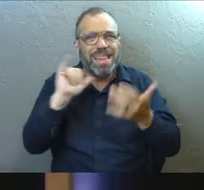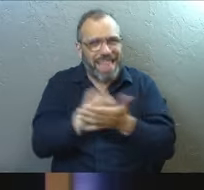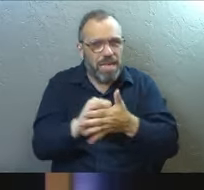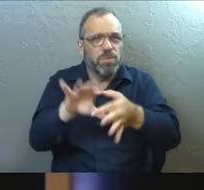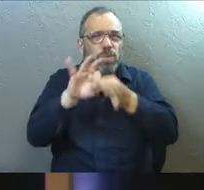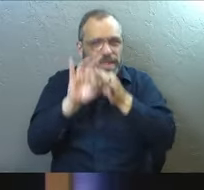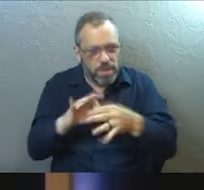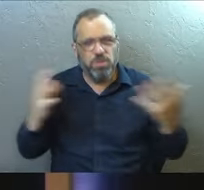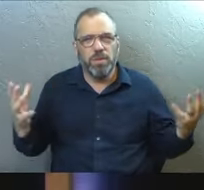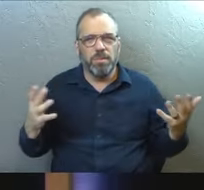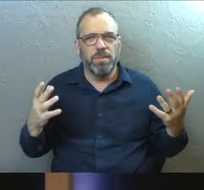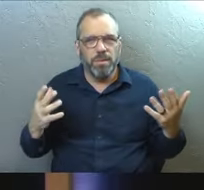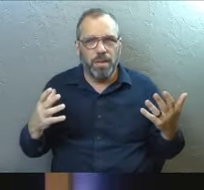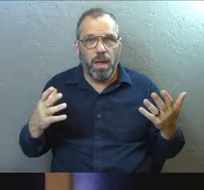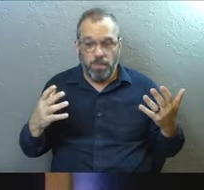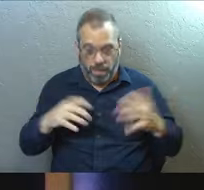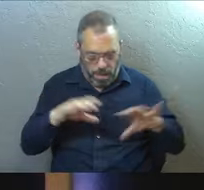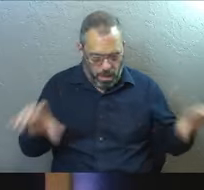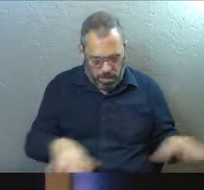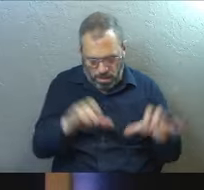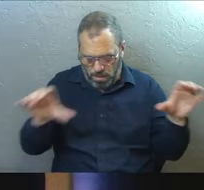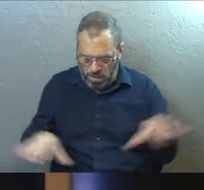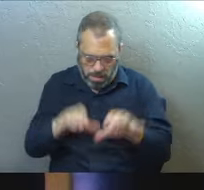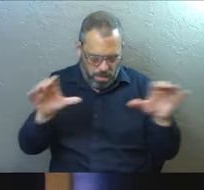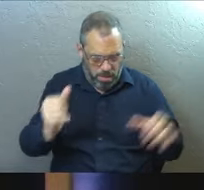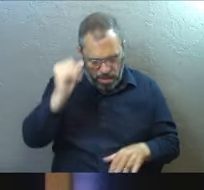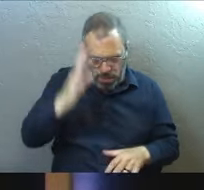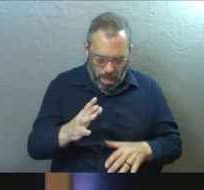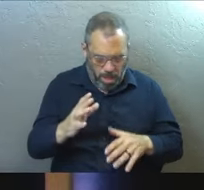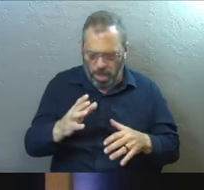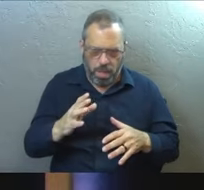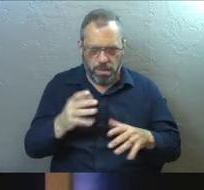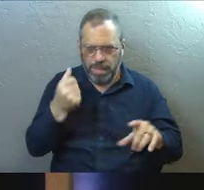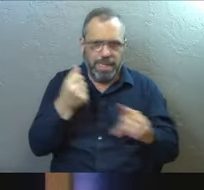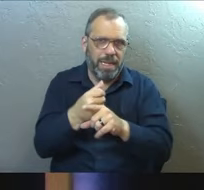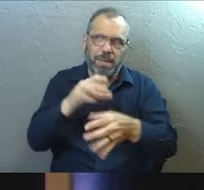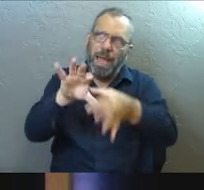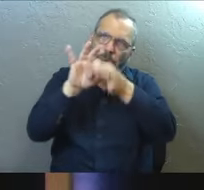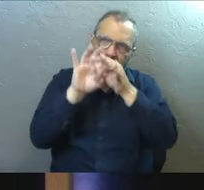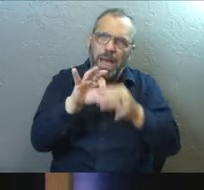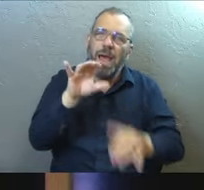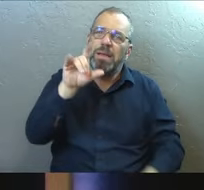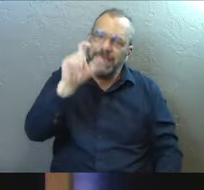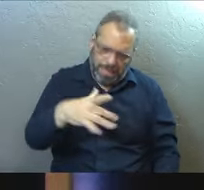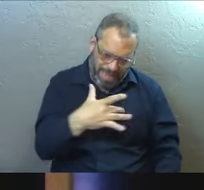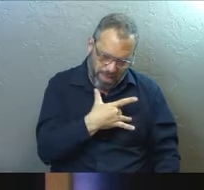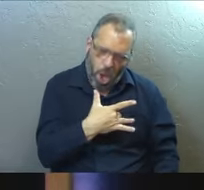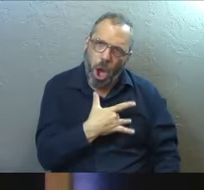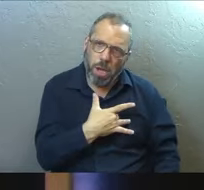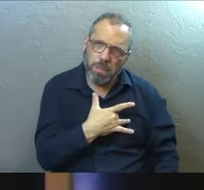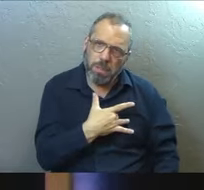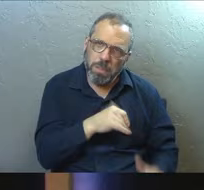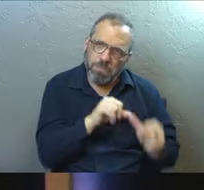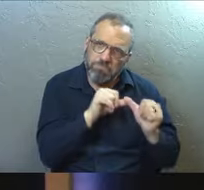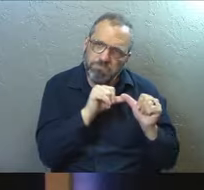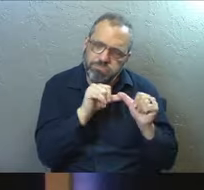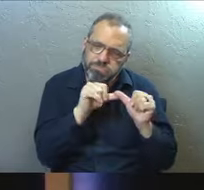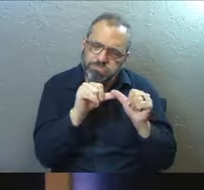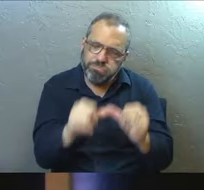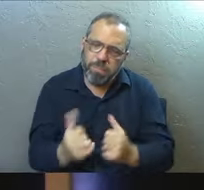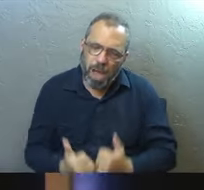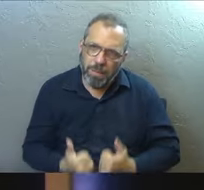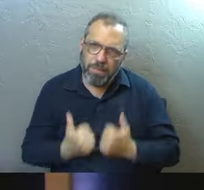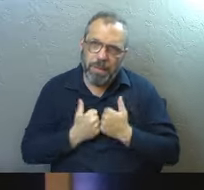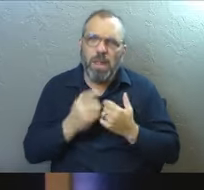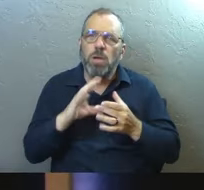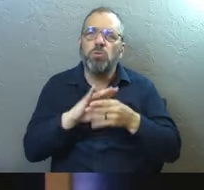is built. But no amount of activity for God can get you there. You need to have that heart to remain and to abide.